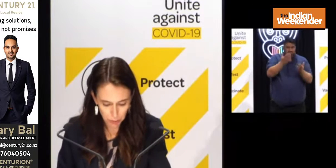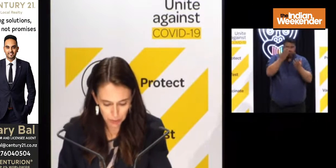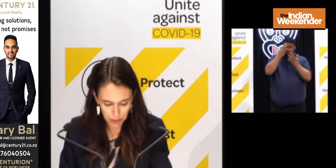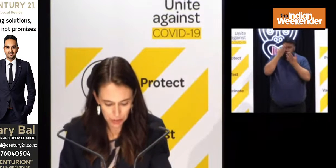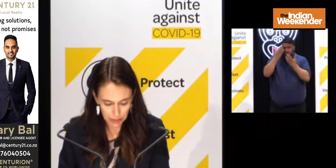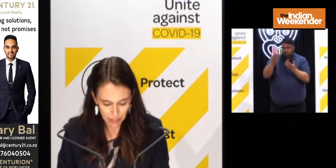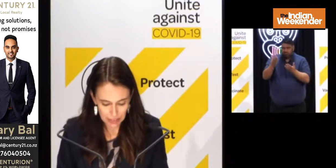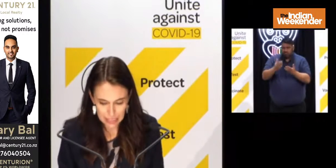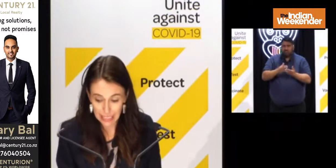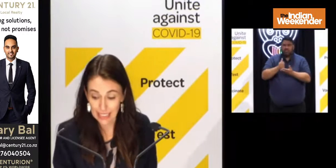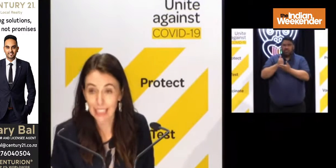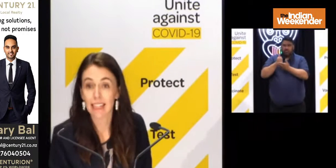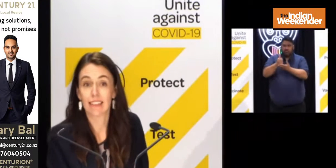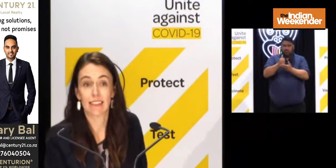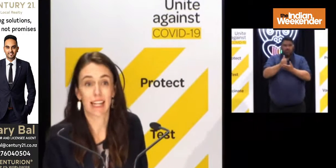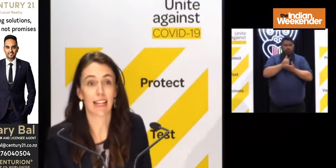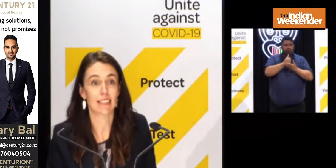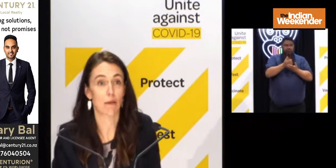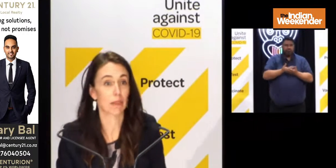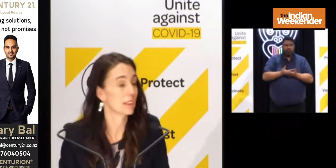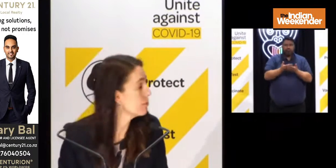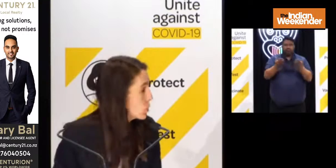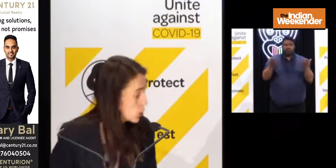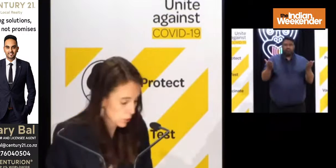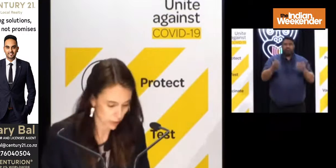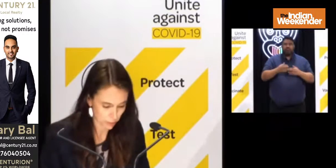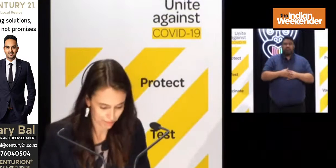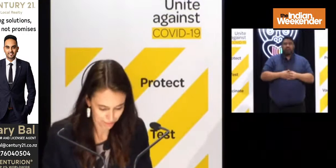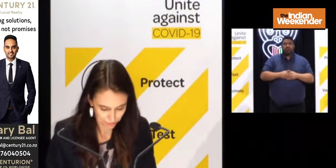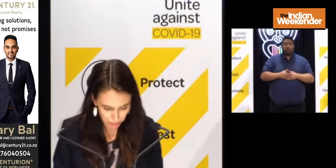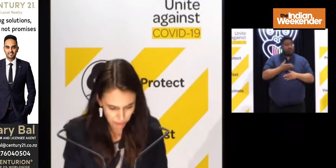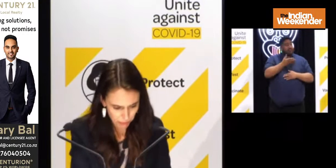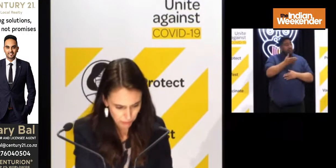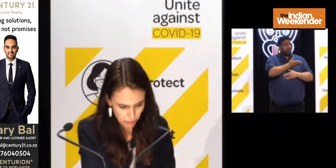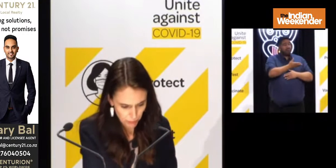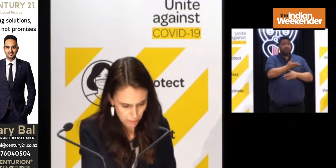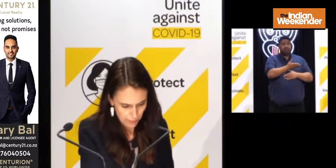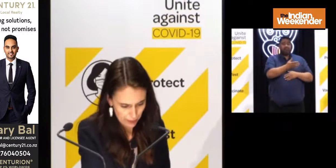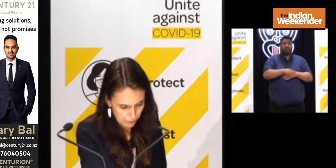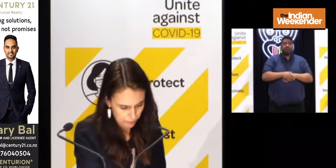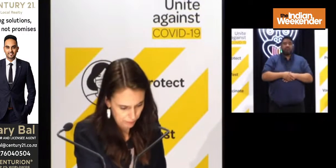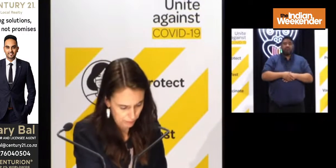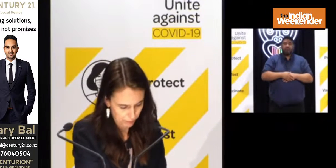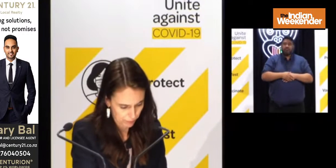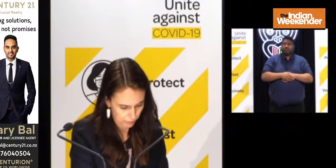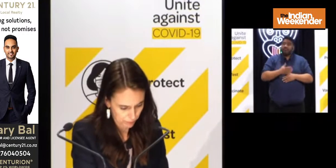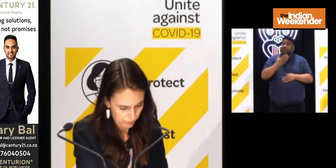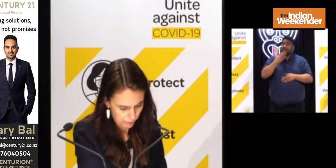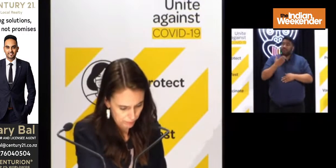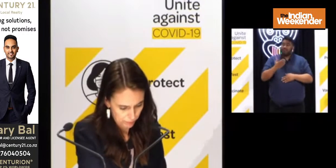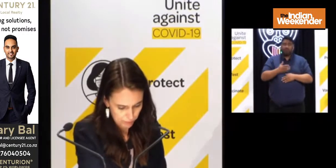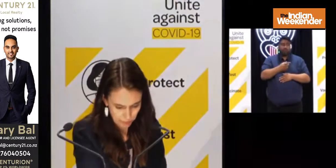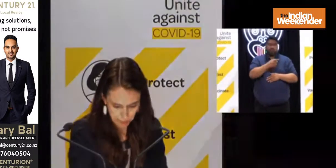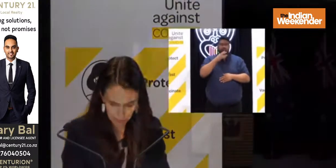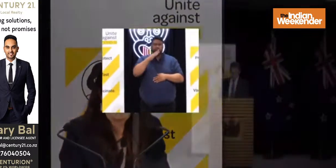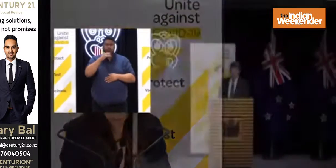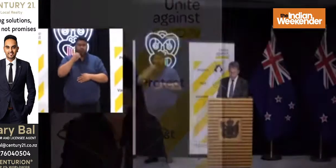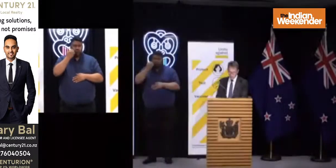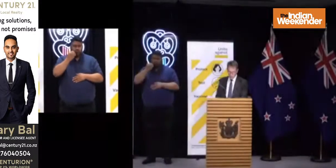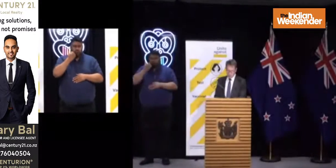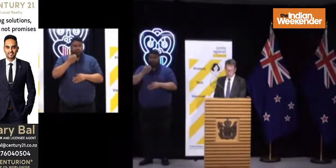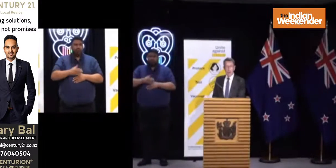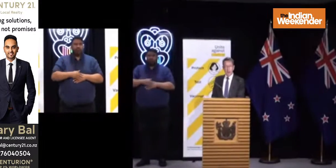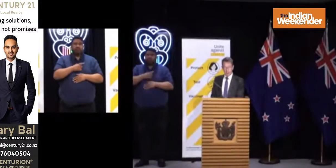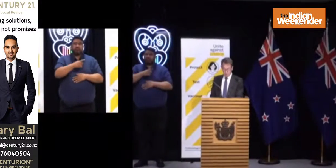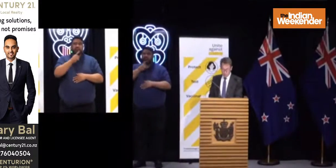Dr. Bloomfield to give us the latest case numbers. Dr. Bloomfield. Ngā mihi pirimia. Tuatahi, e mihi ana kia koutou